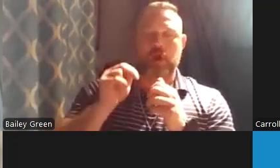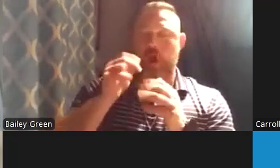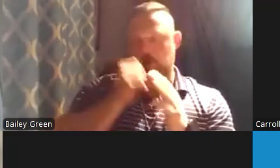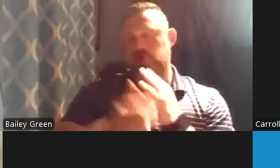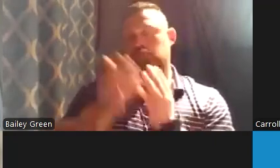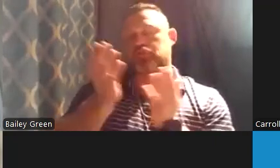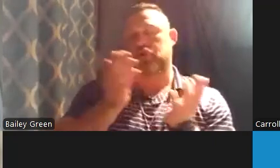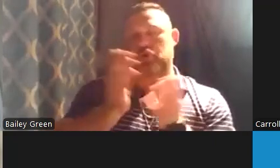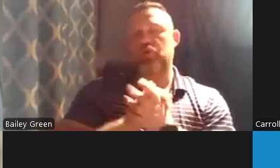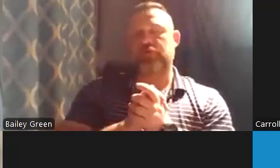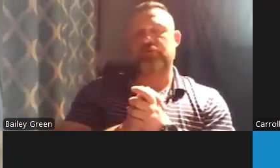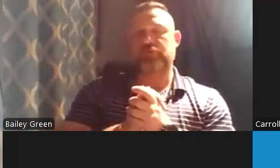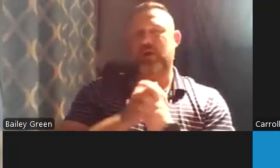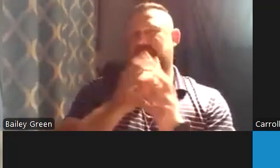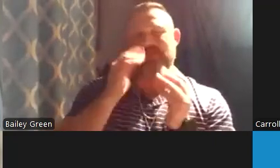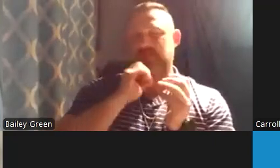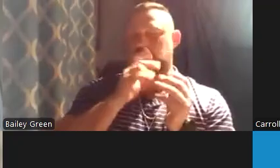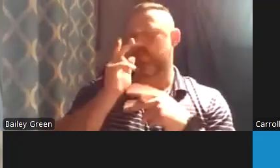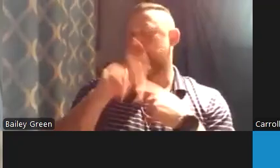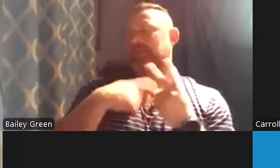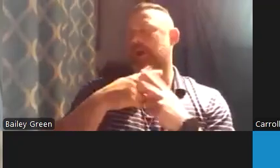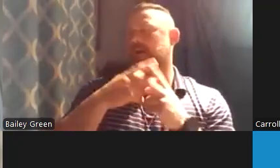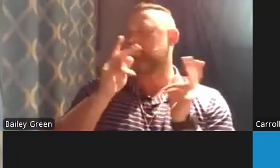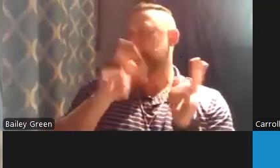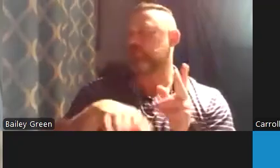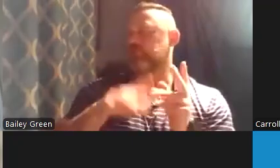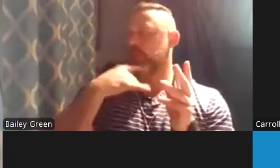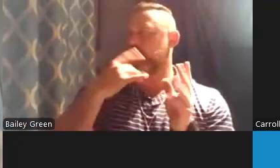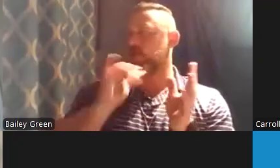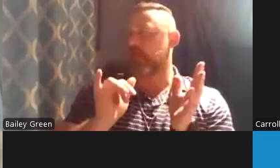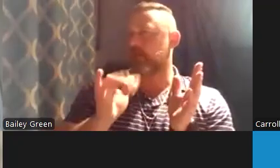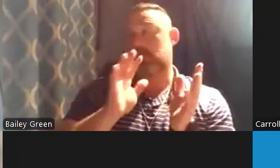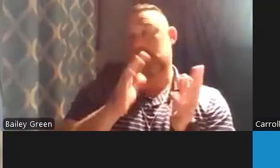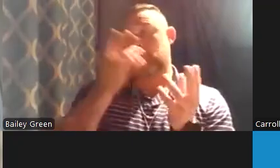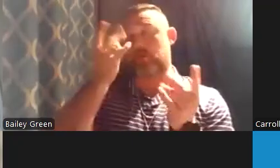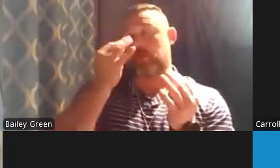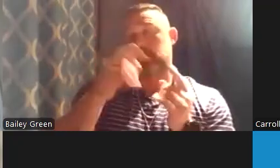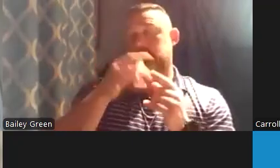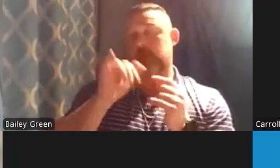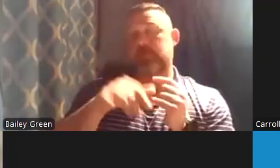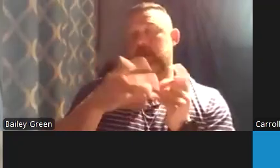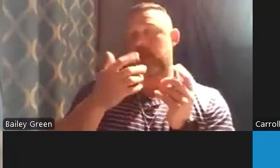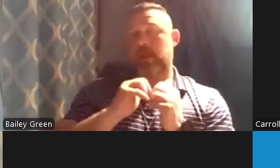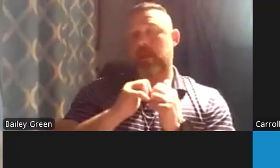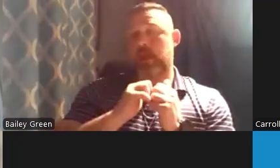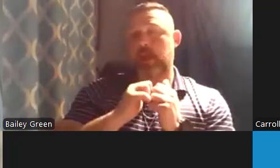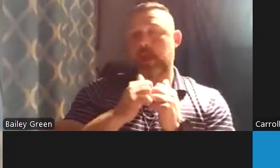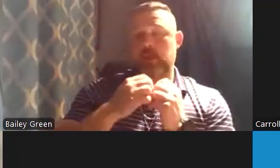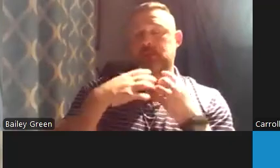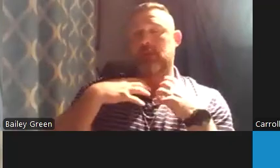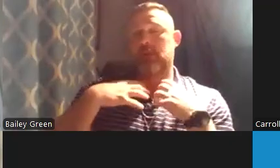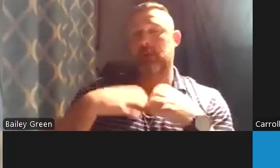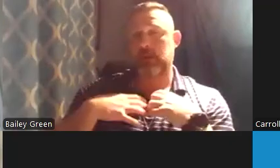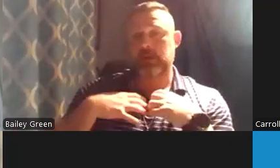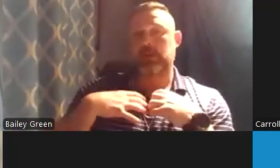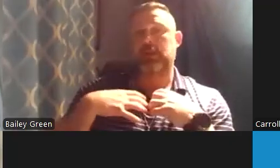love to know what kind of person that would look like, but I'd love to know your thoughts about that and how we might, as a committee,